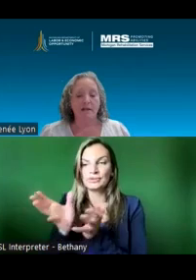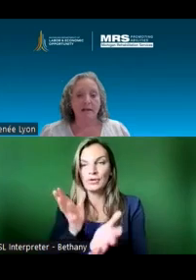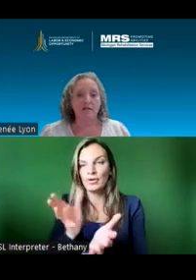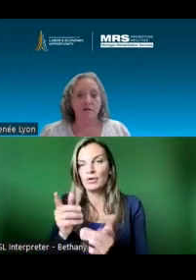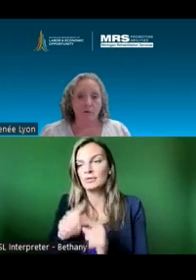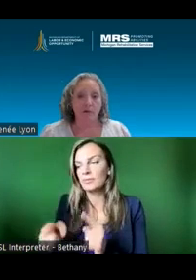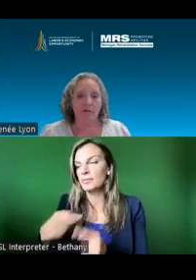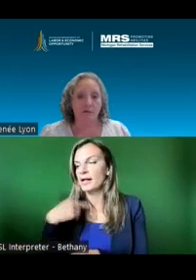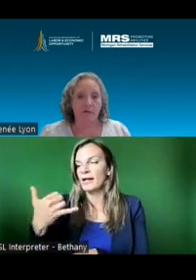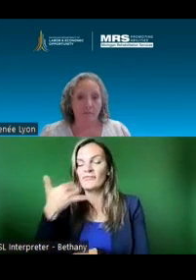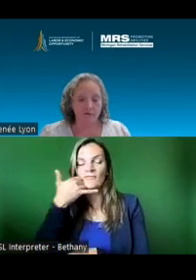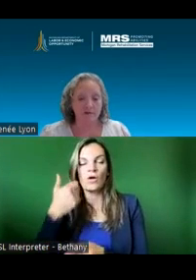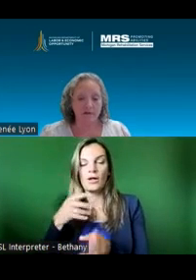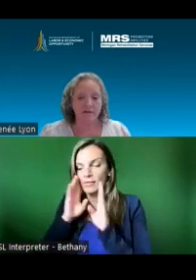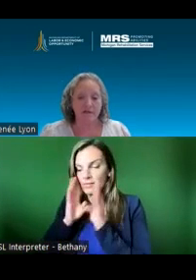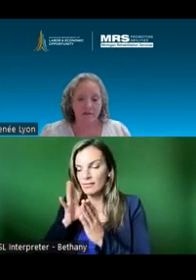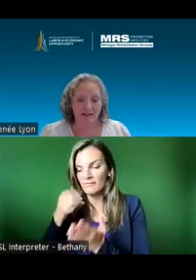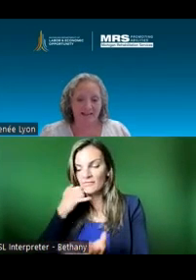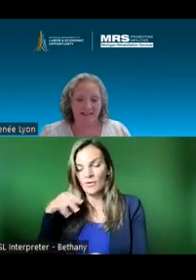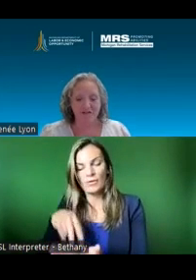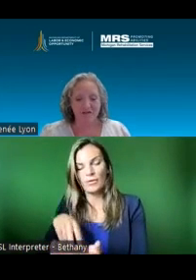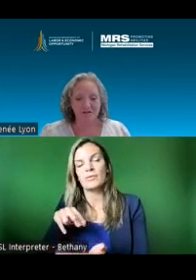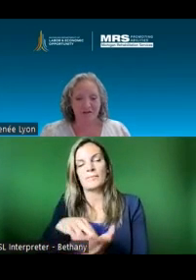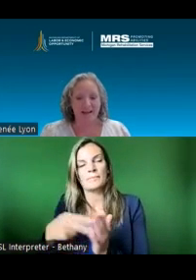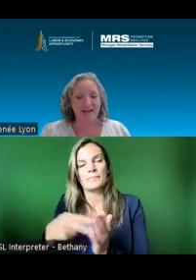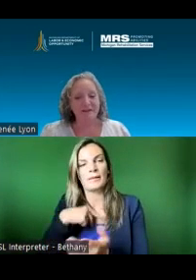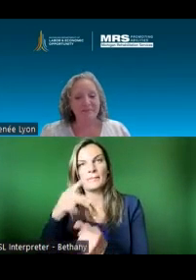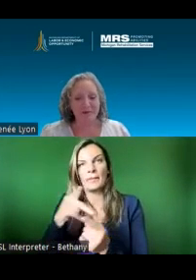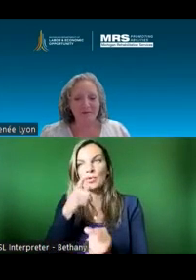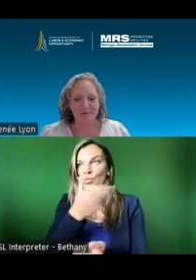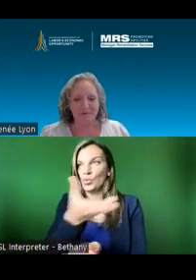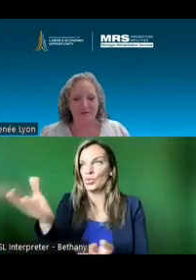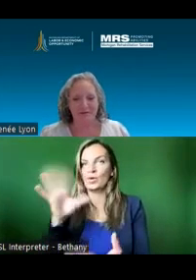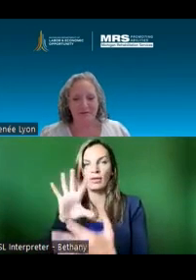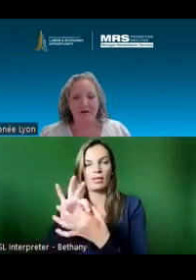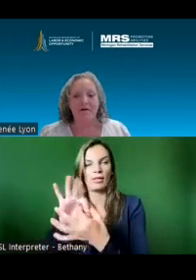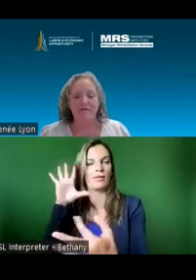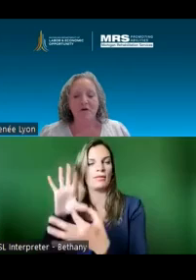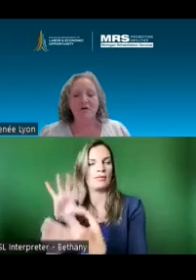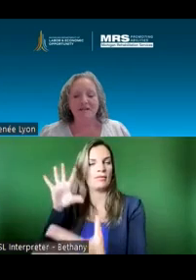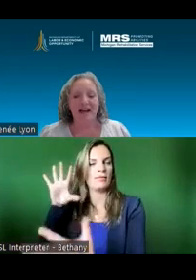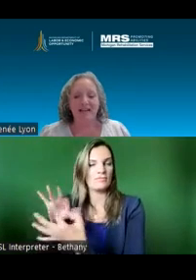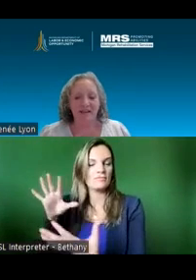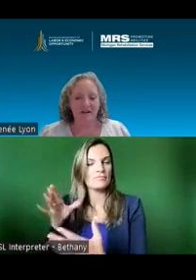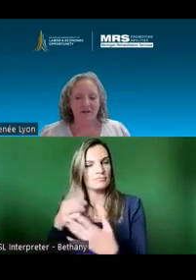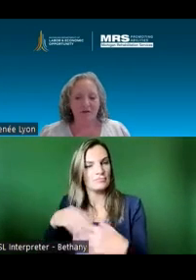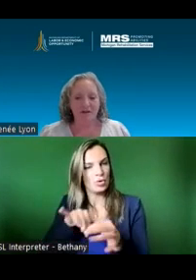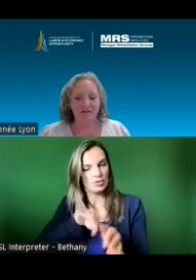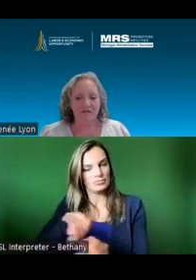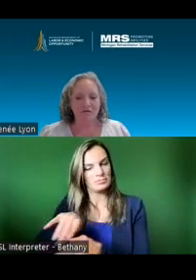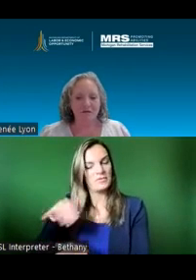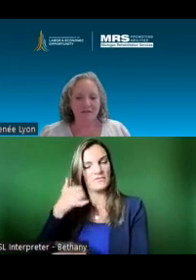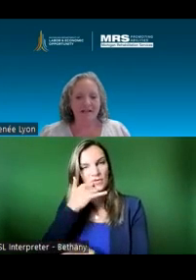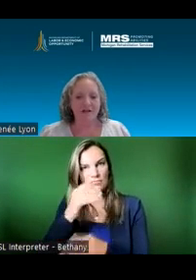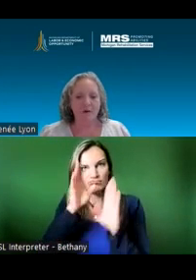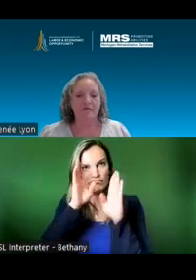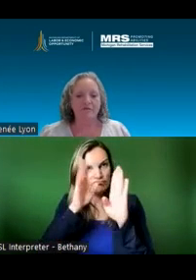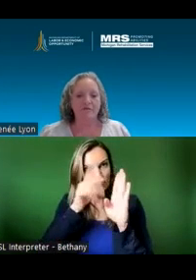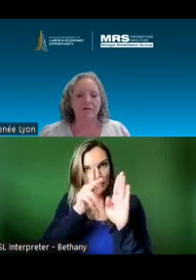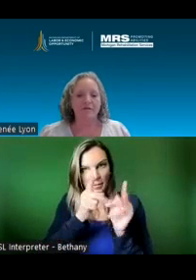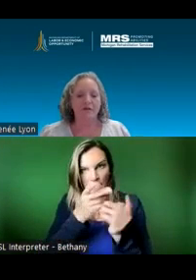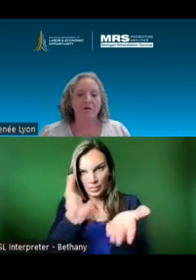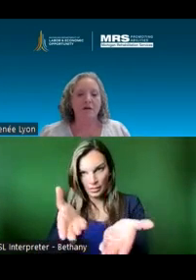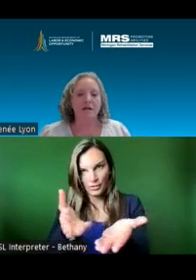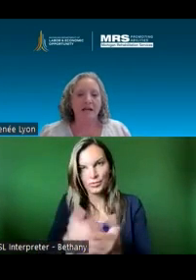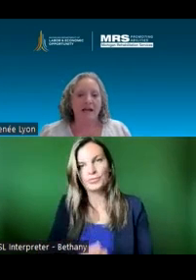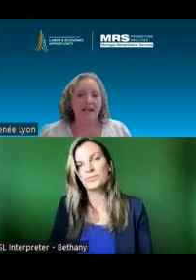strong connection with the person that you're live and in person with. Focus on that other individual sitting right in